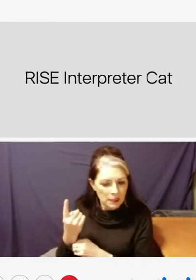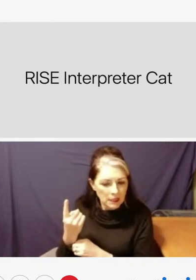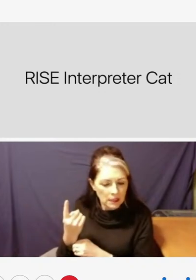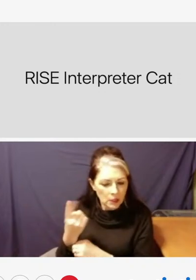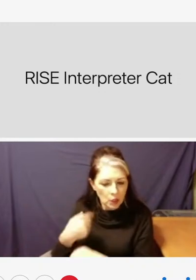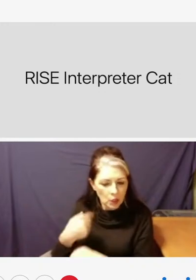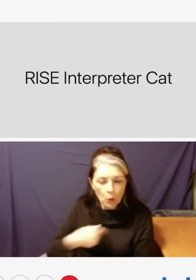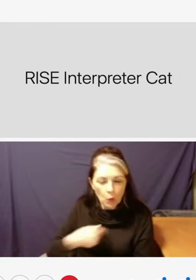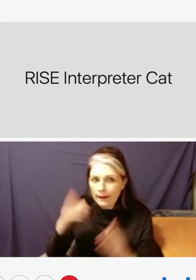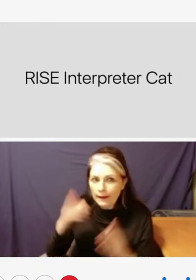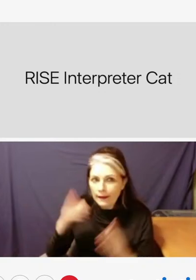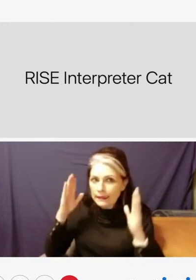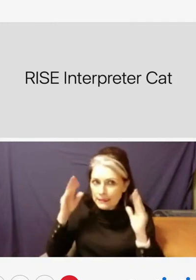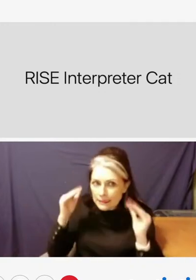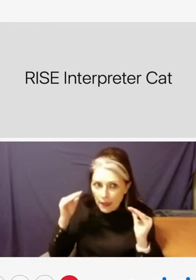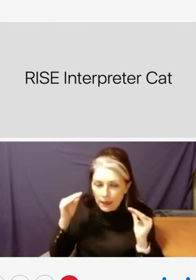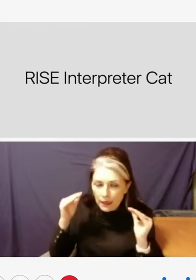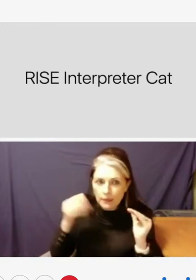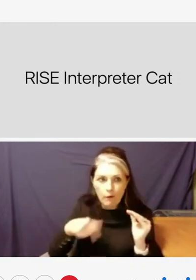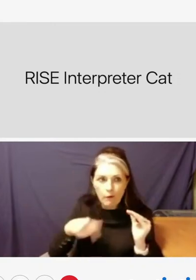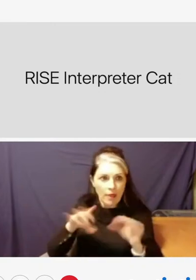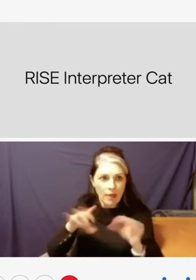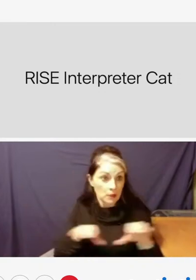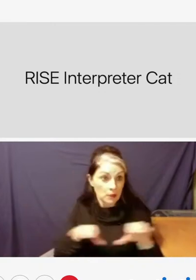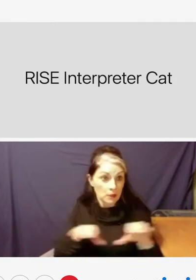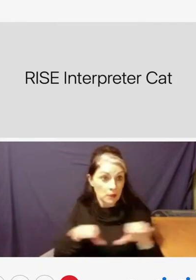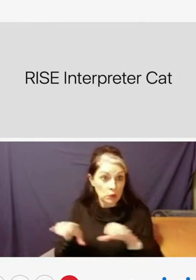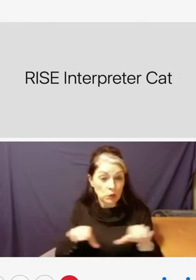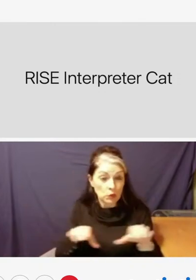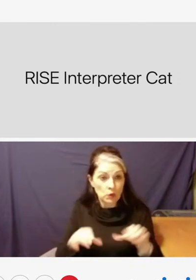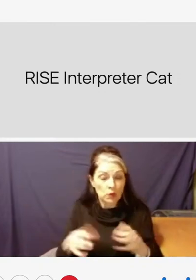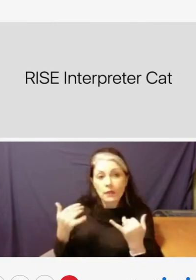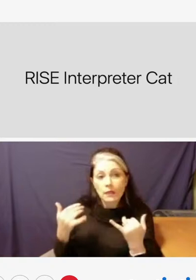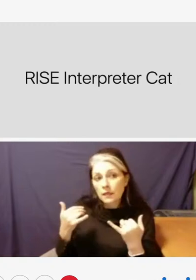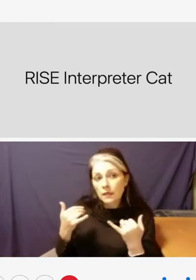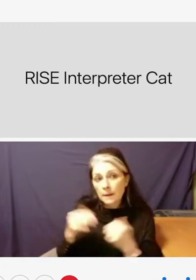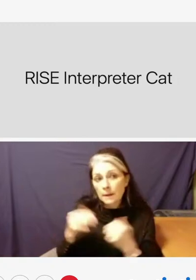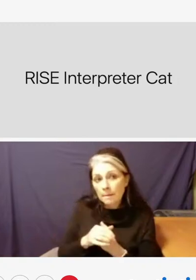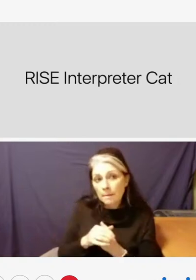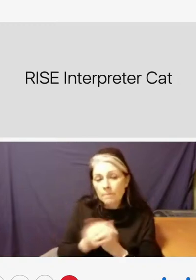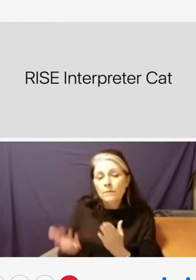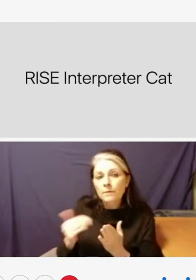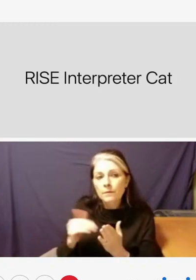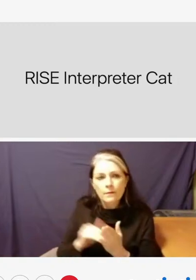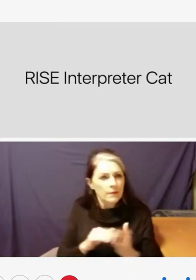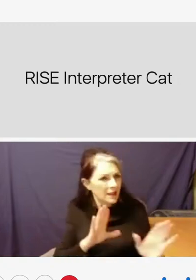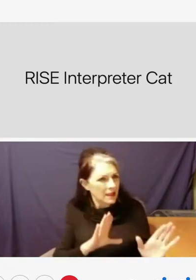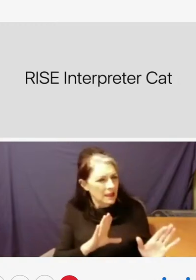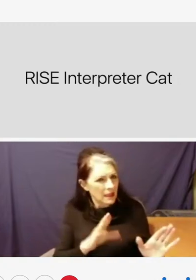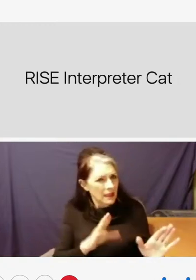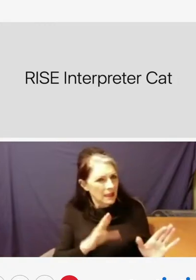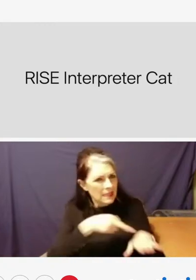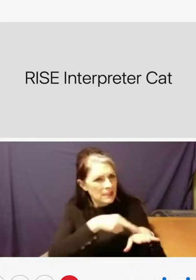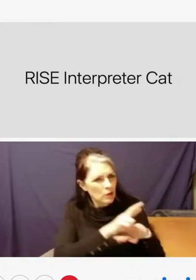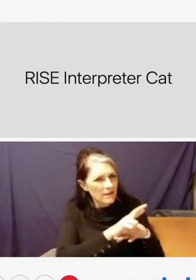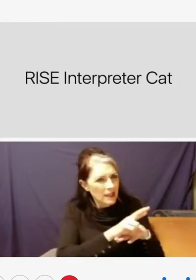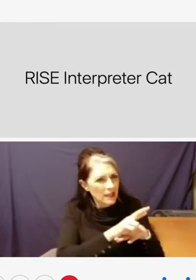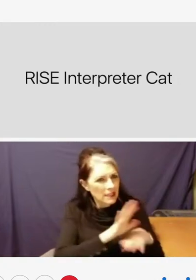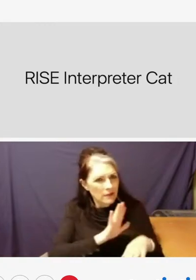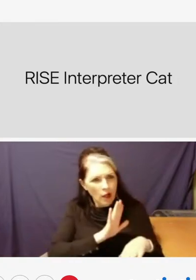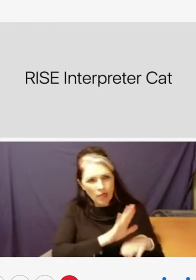to do uh now uh and again um is it reflective on their minutes for their meetings